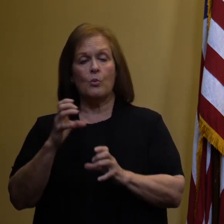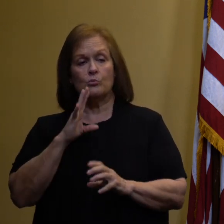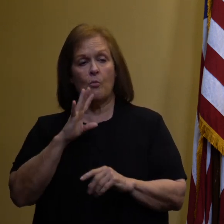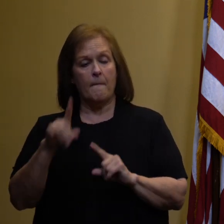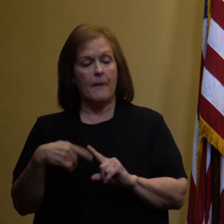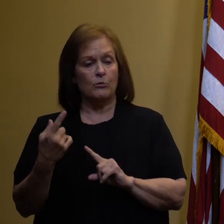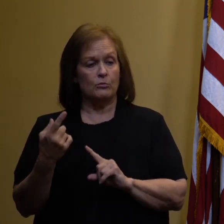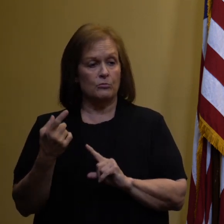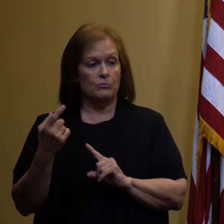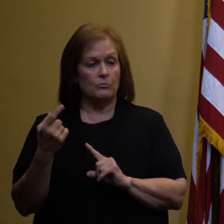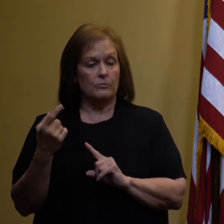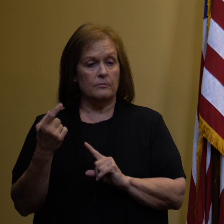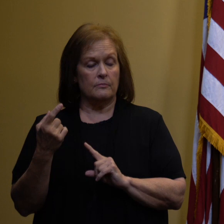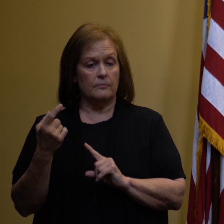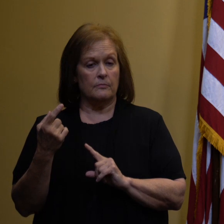about